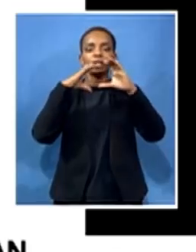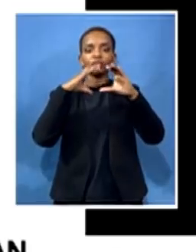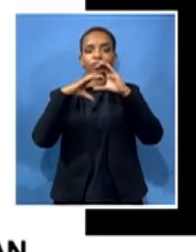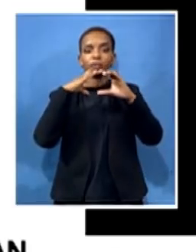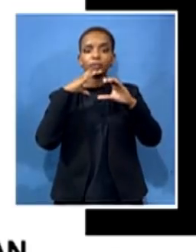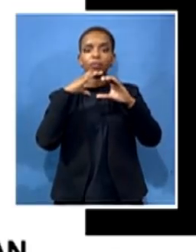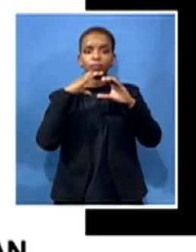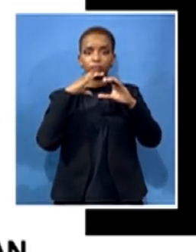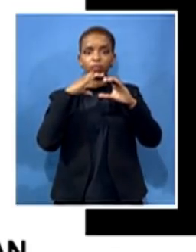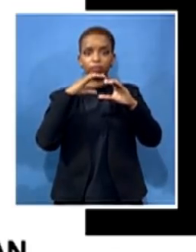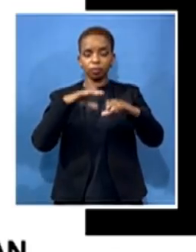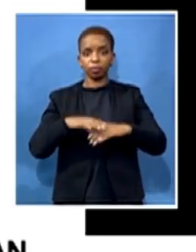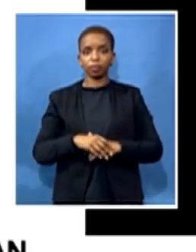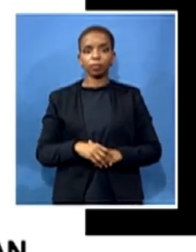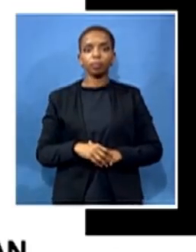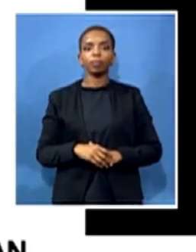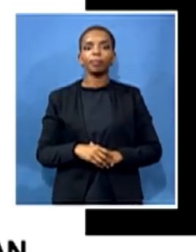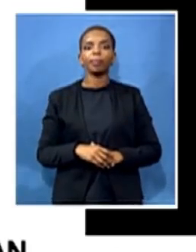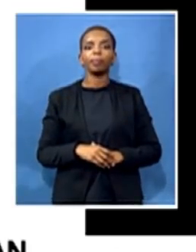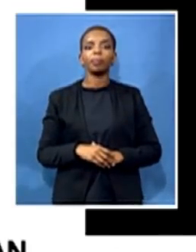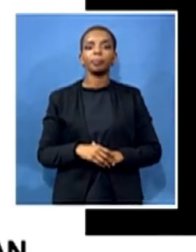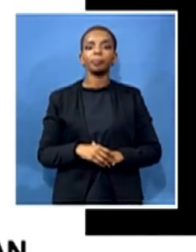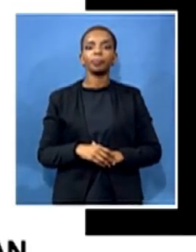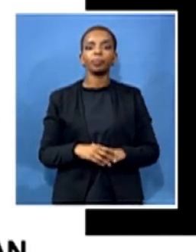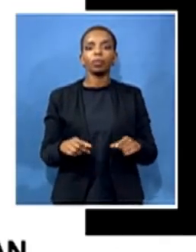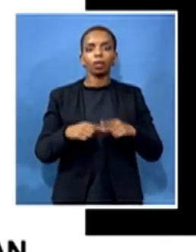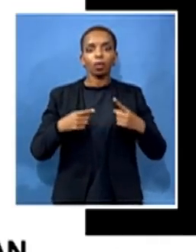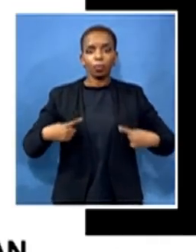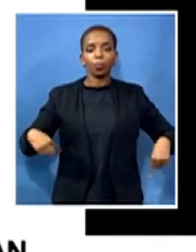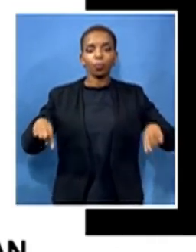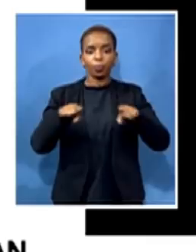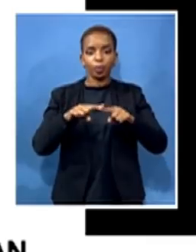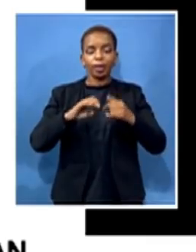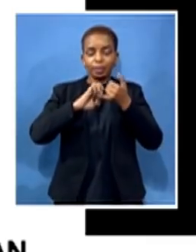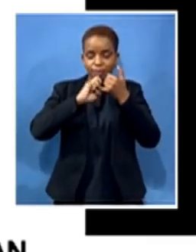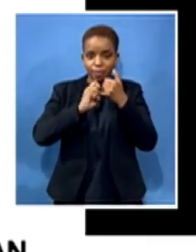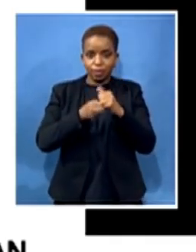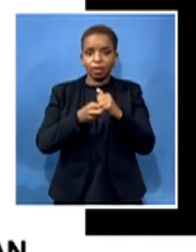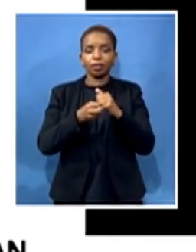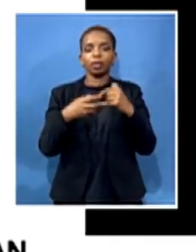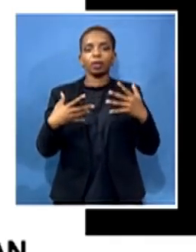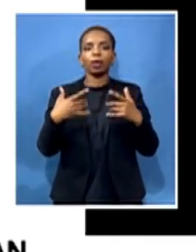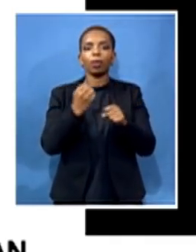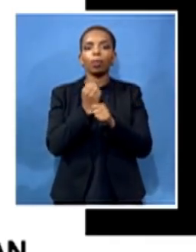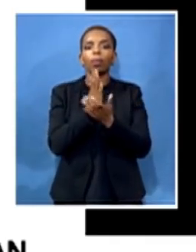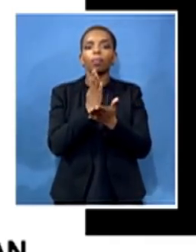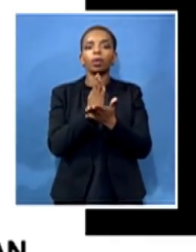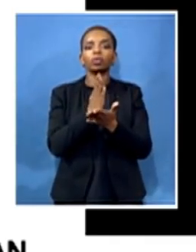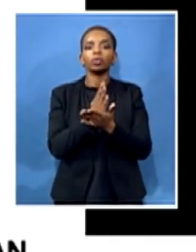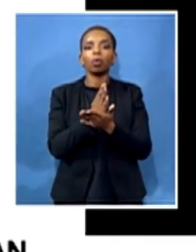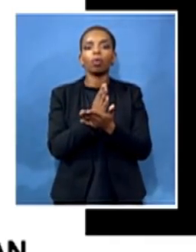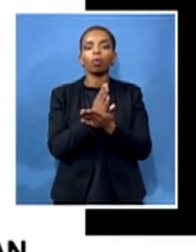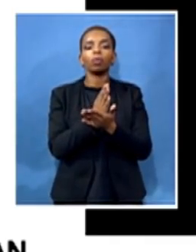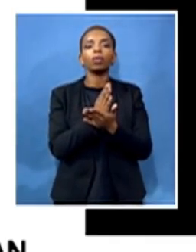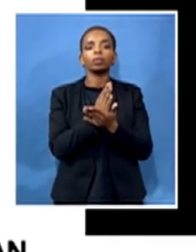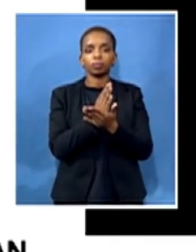are trying to ensure that even as COVID is being fought, we do